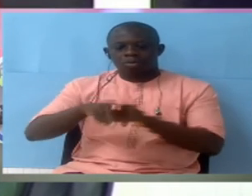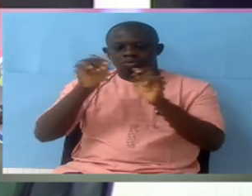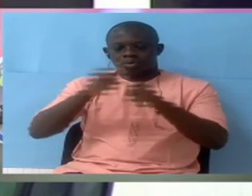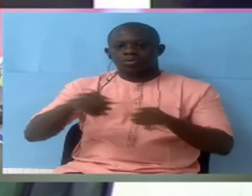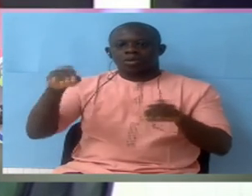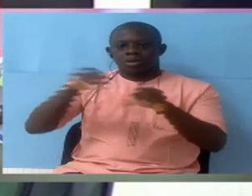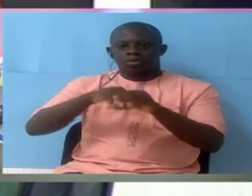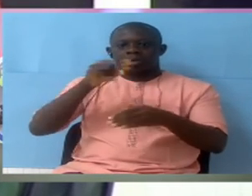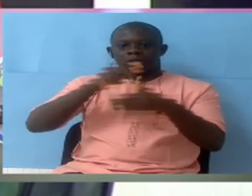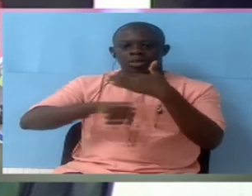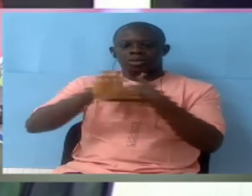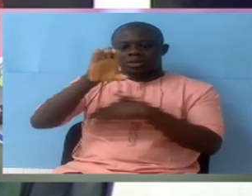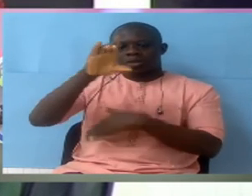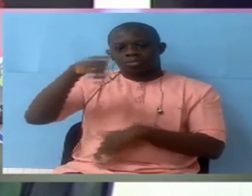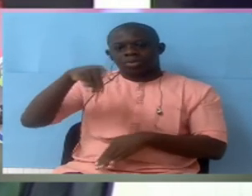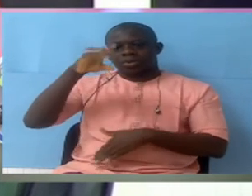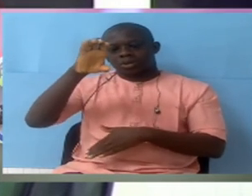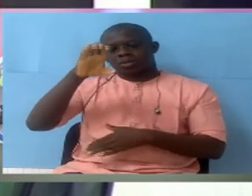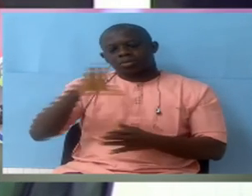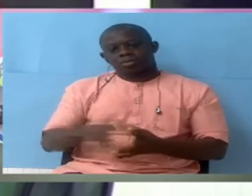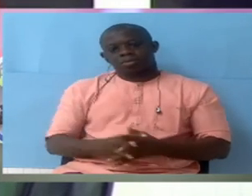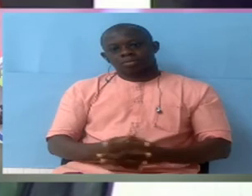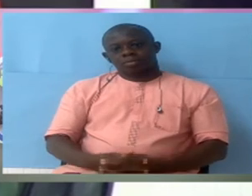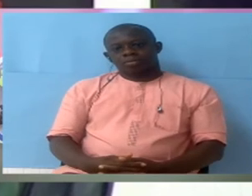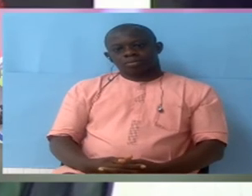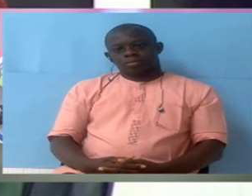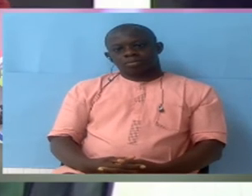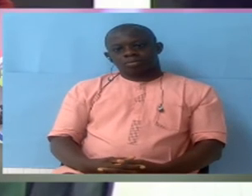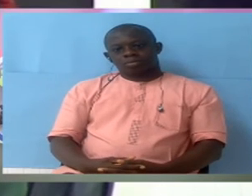né nit ki bu xamé né yek na bi paré la xako woné wuko.